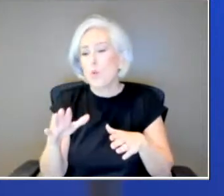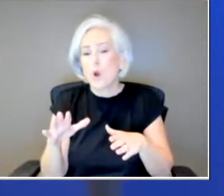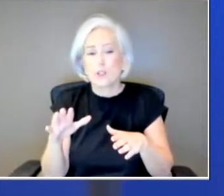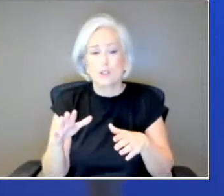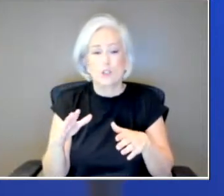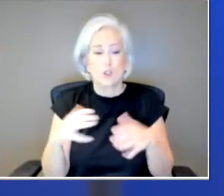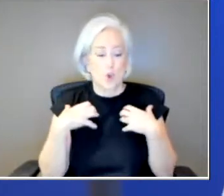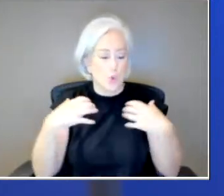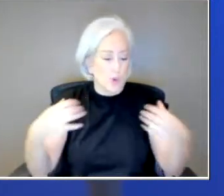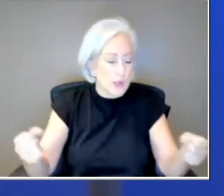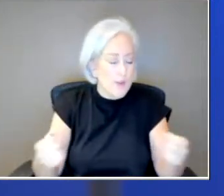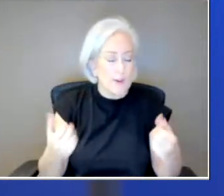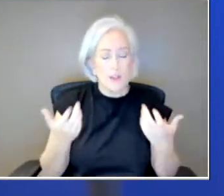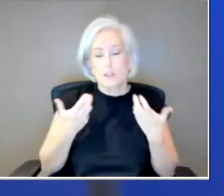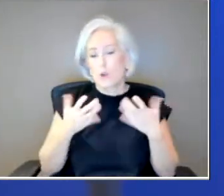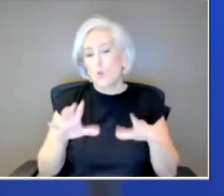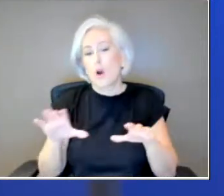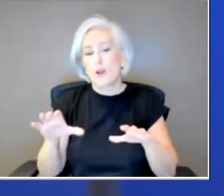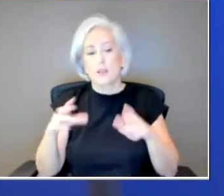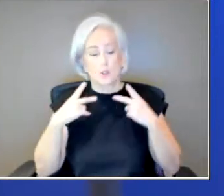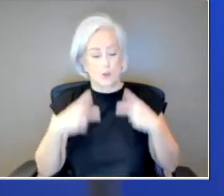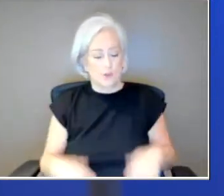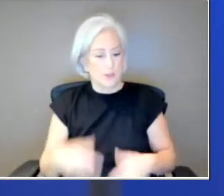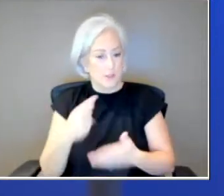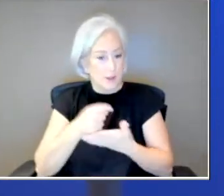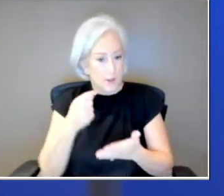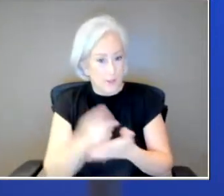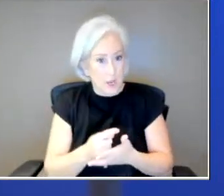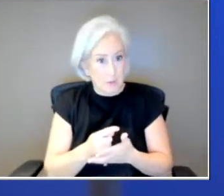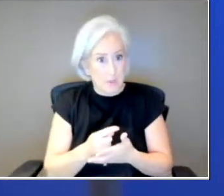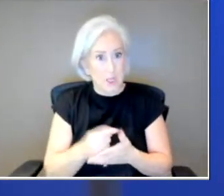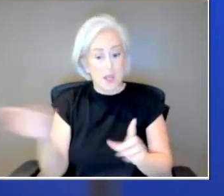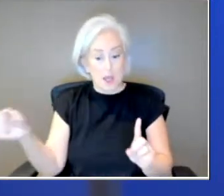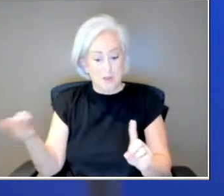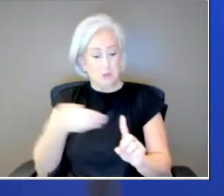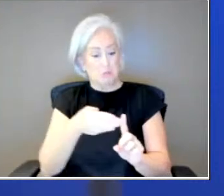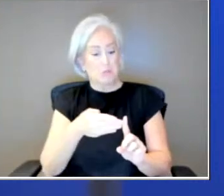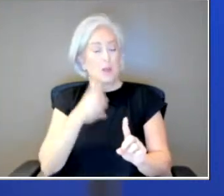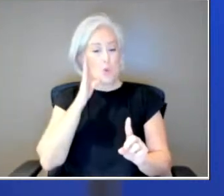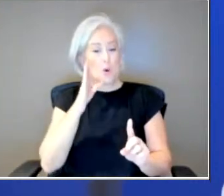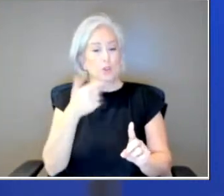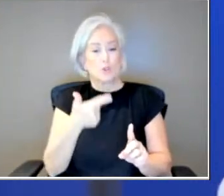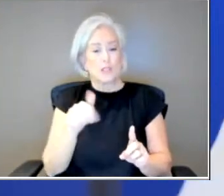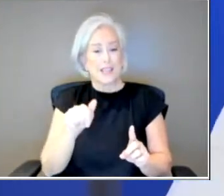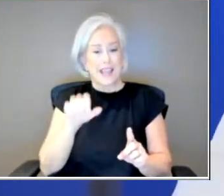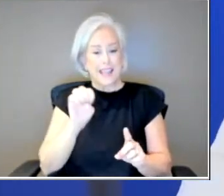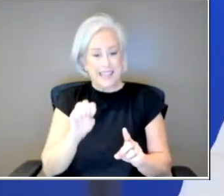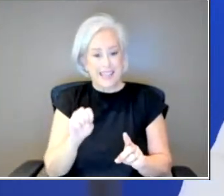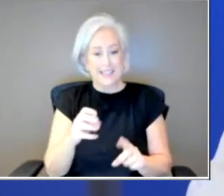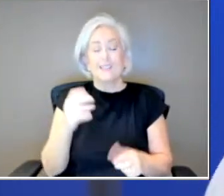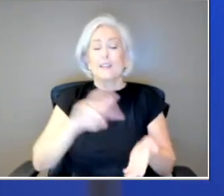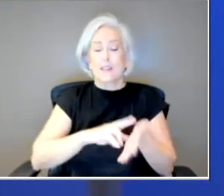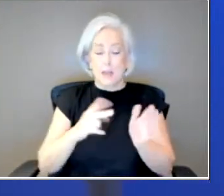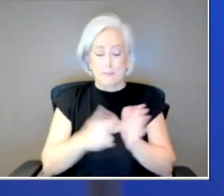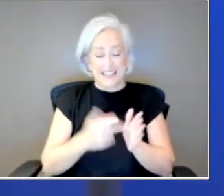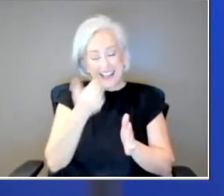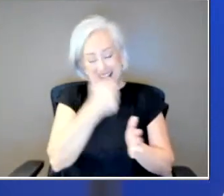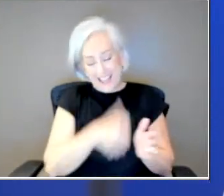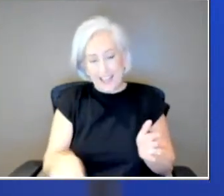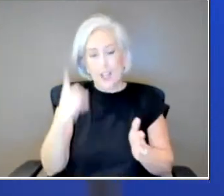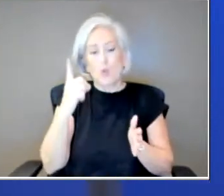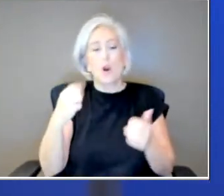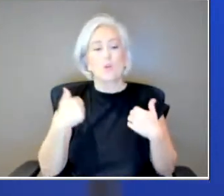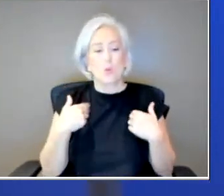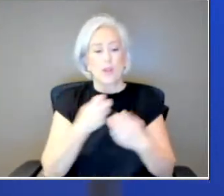rather avoid doing that if there's another option. And that's a great patient for a GAE. So the short answer is anybody who's got pain uncontrolled from knee arthritis is